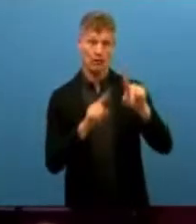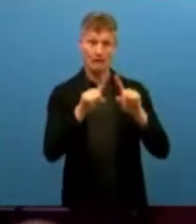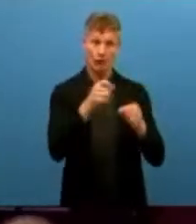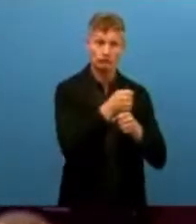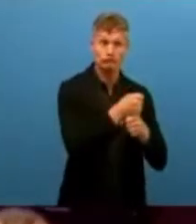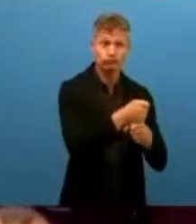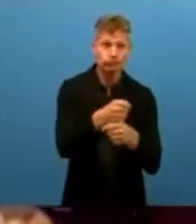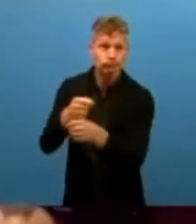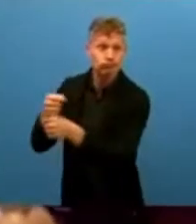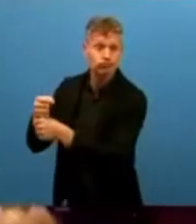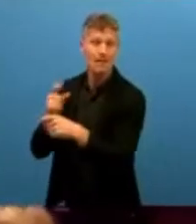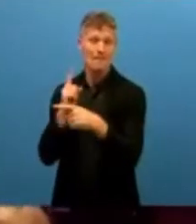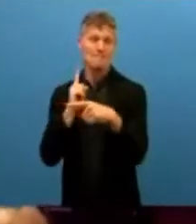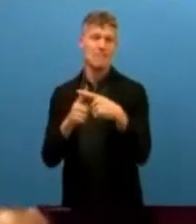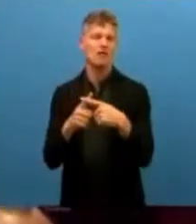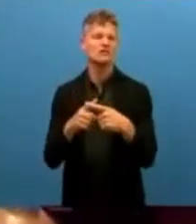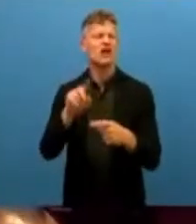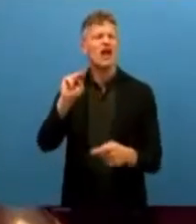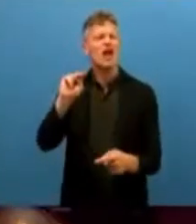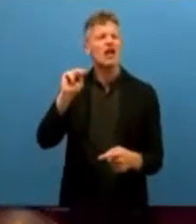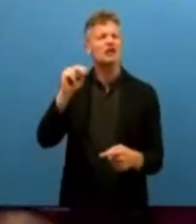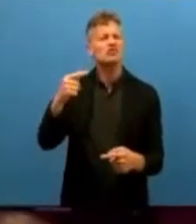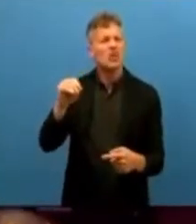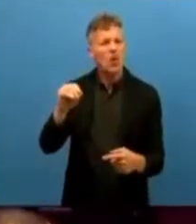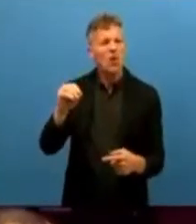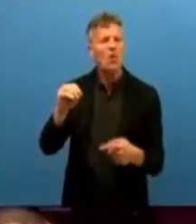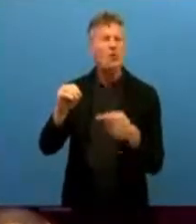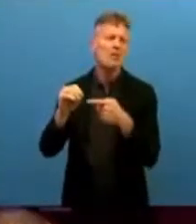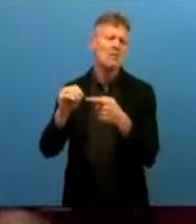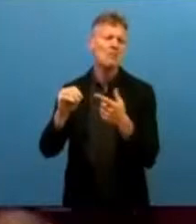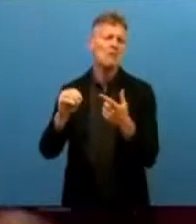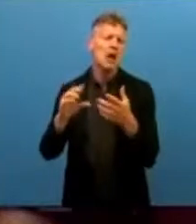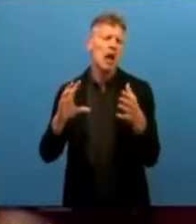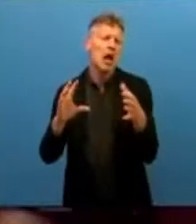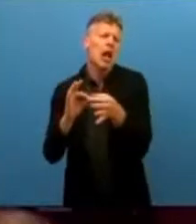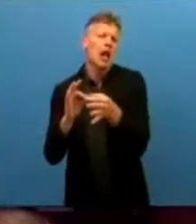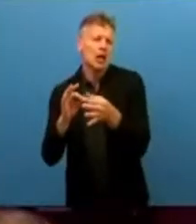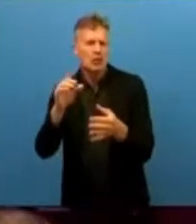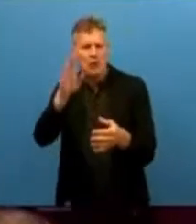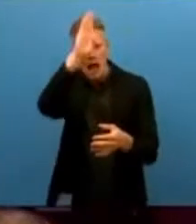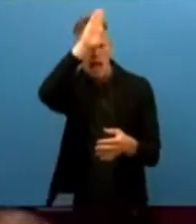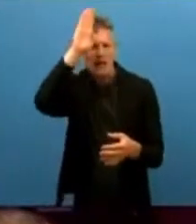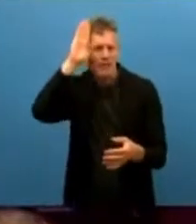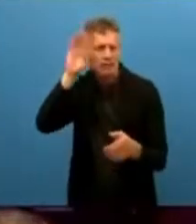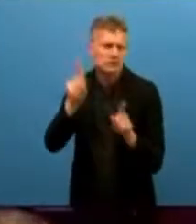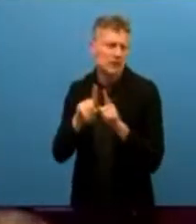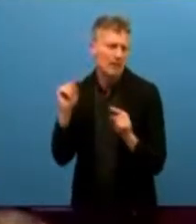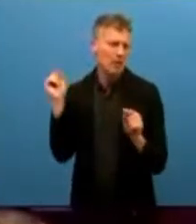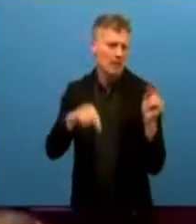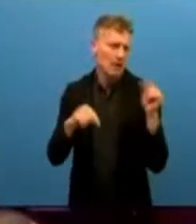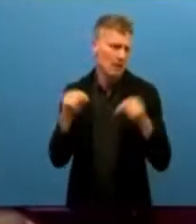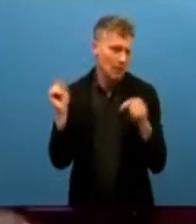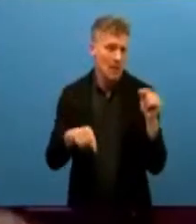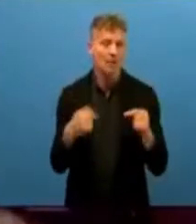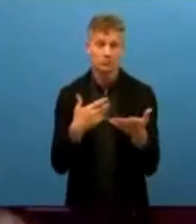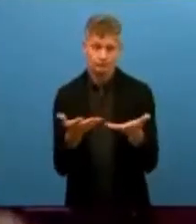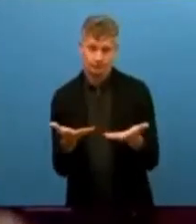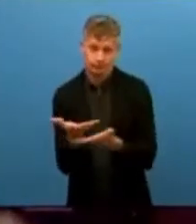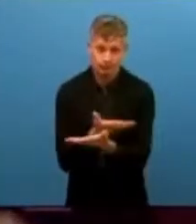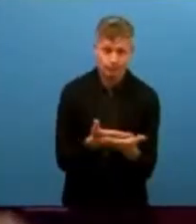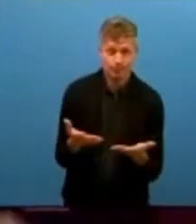and academics. I guess I can include them in civil society. They addressed critical